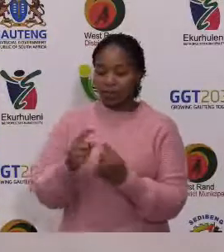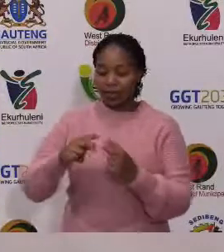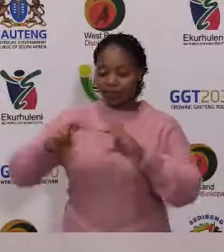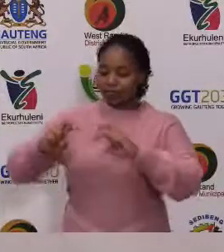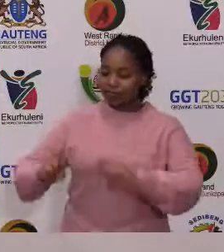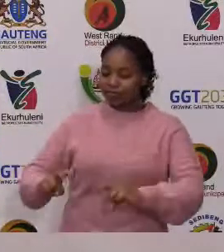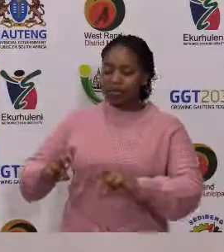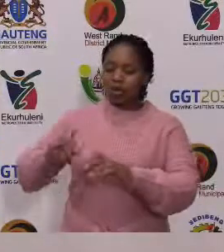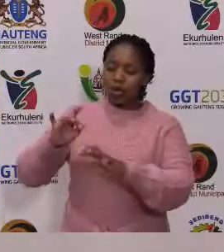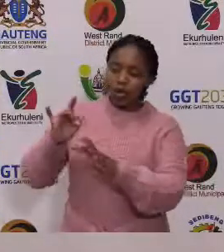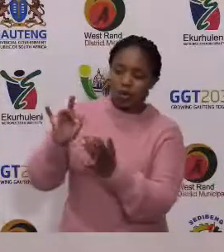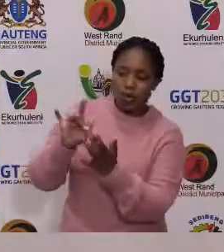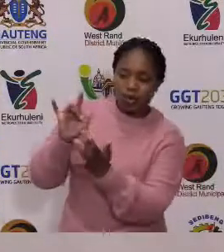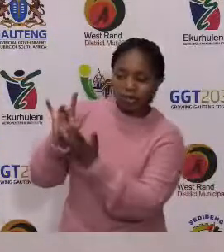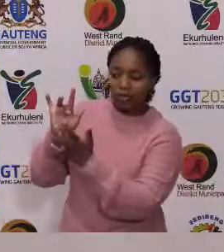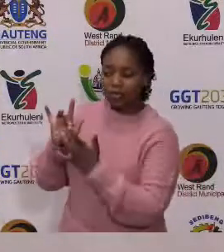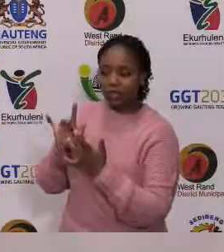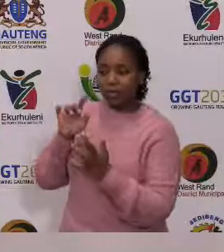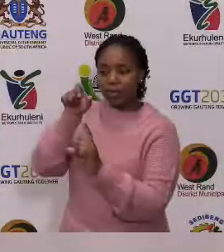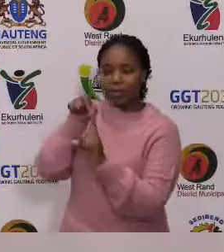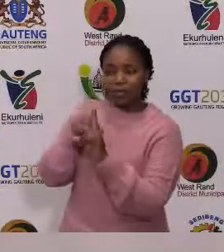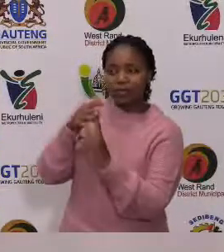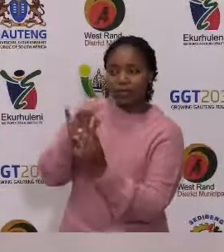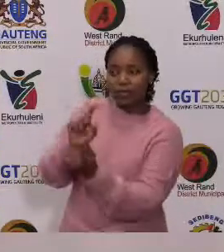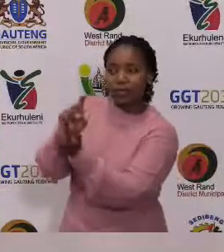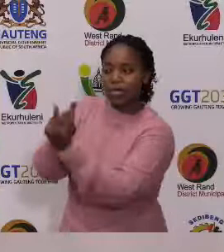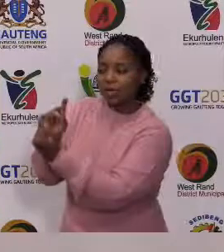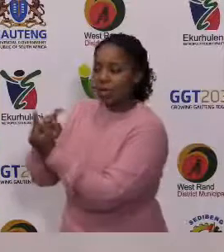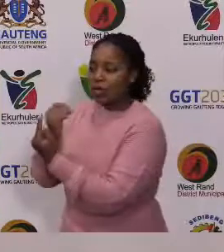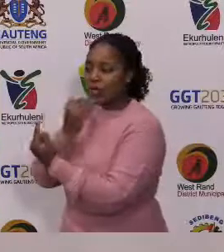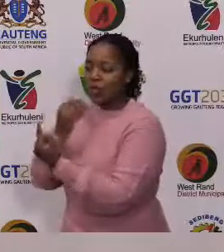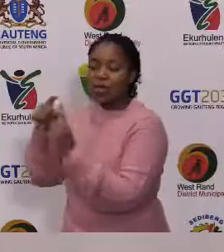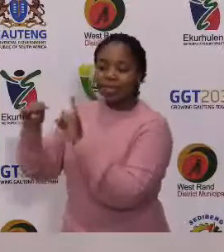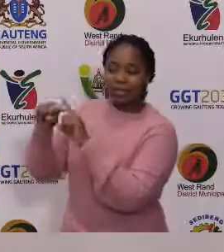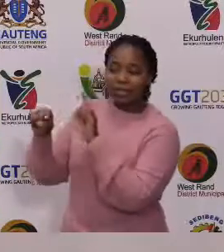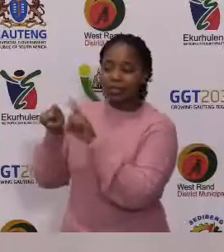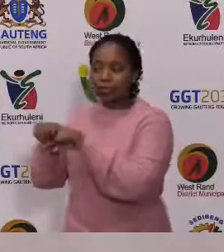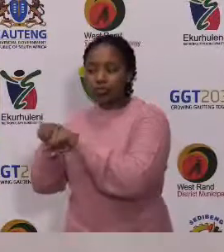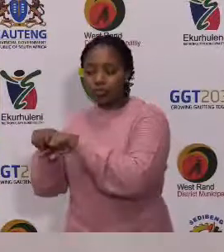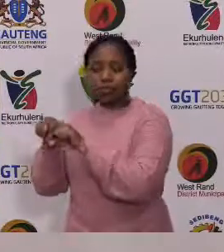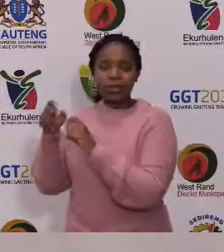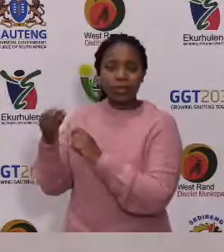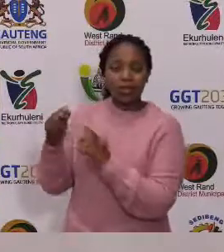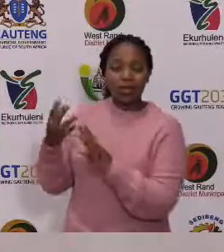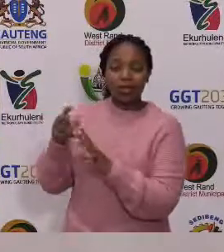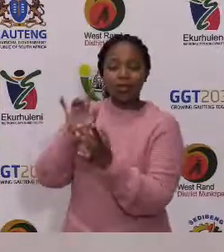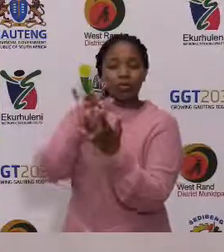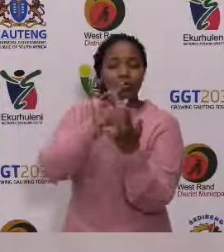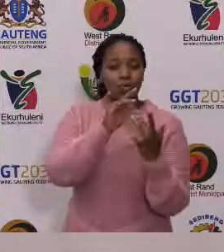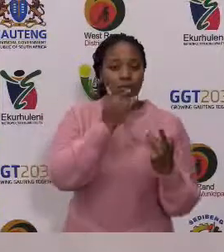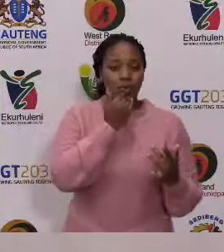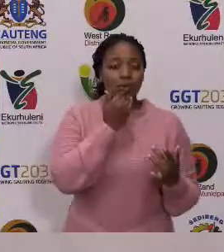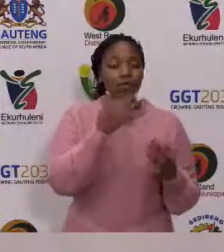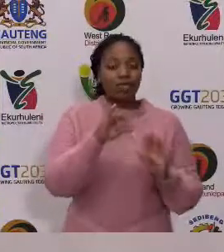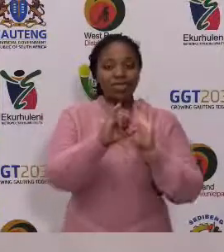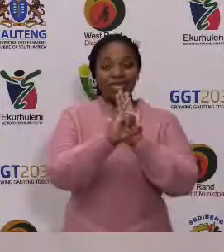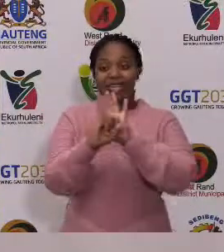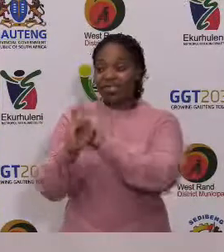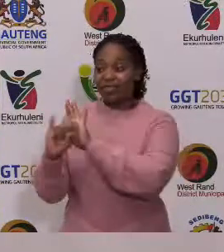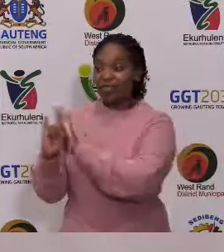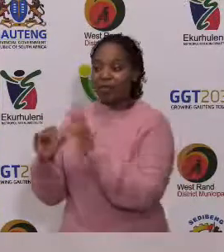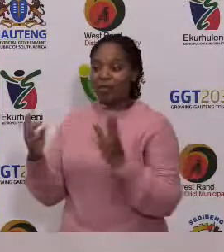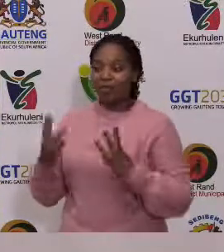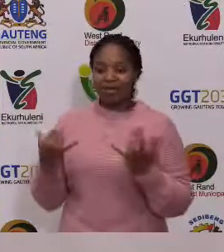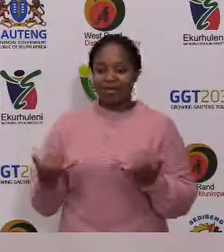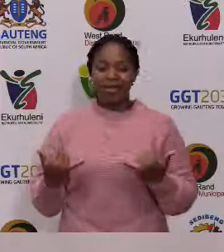that the teams that do monitoring of compliance to non-pharmaceutical interventions have identified that people have relaxed